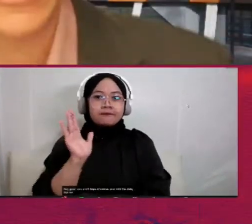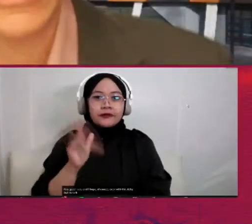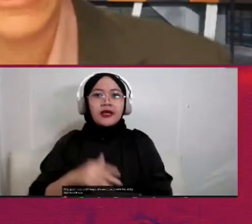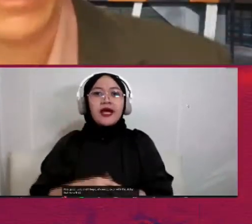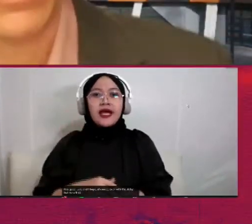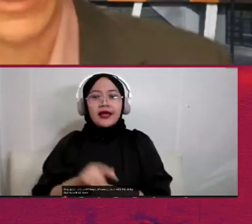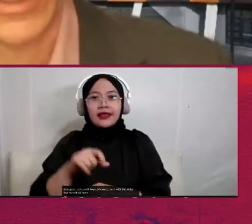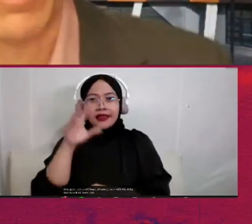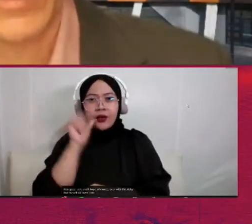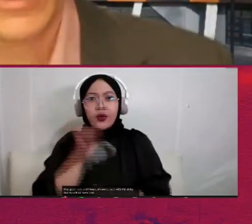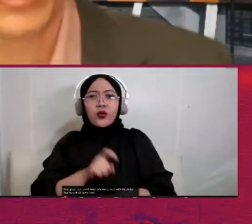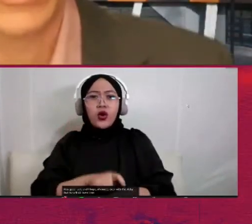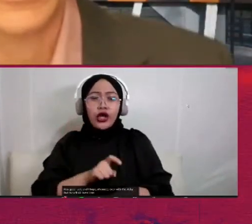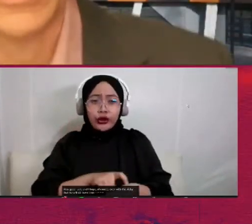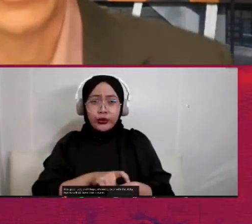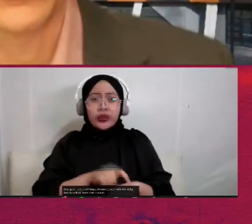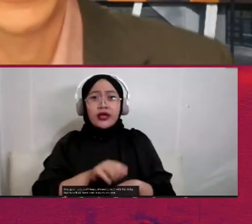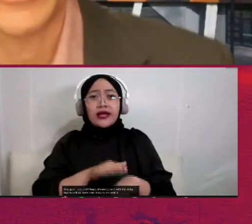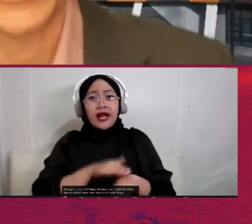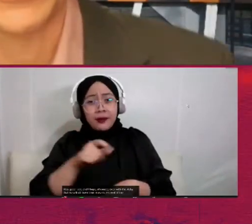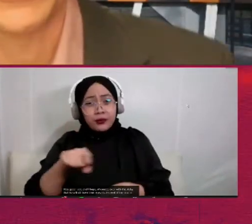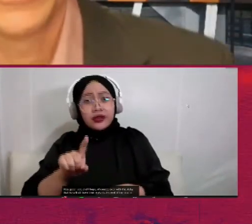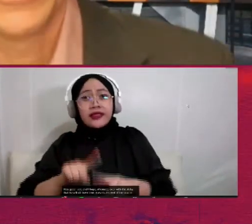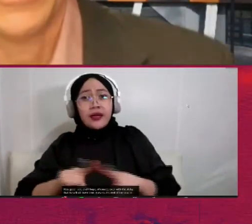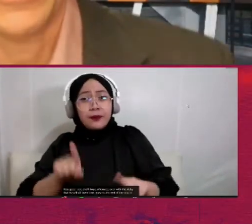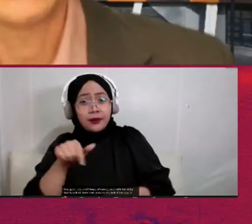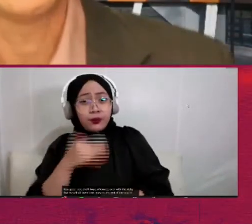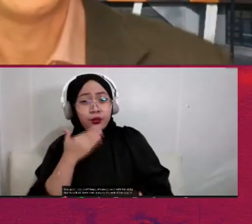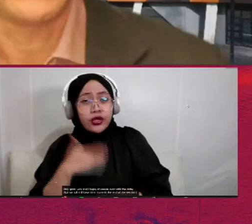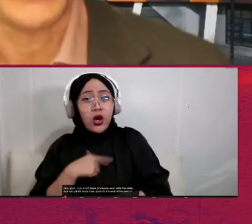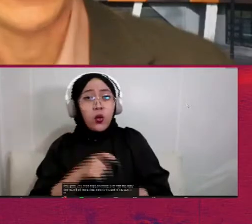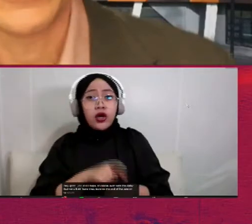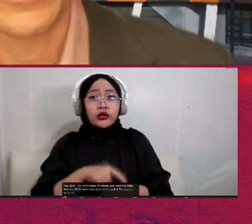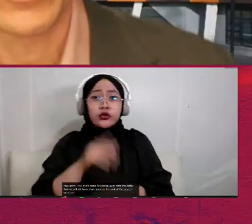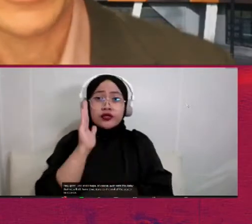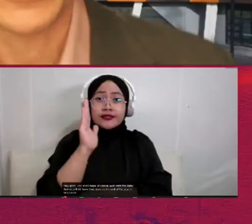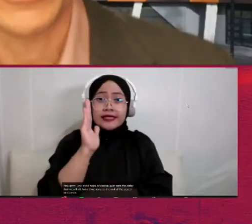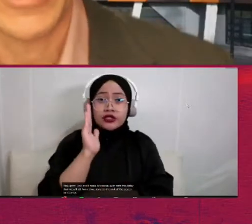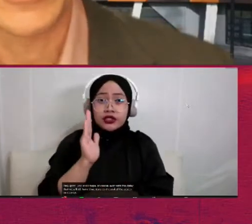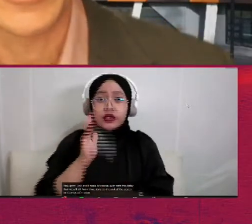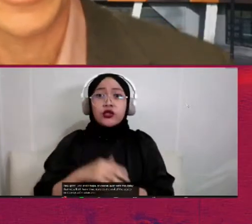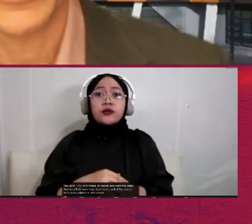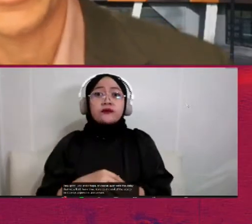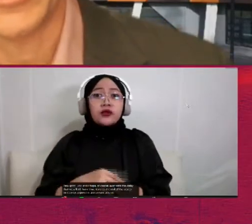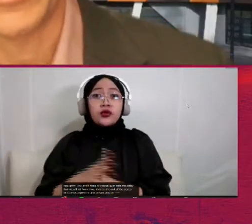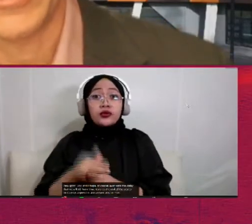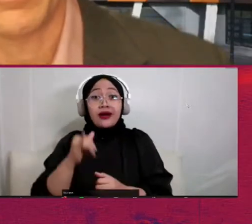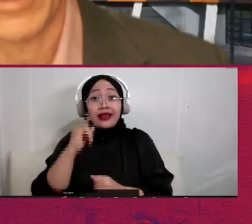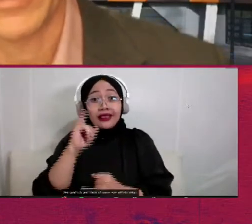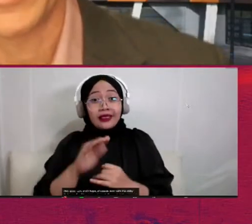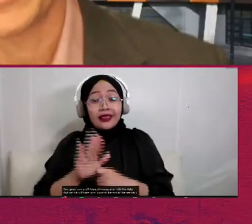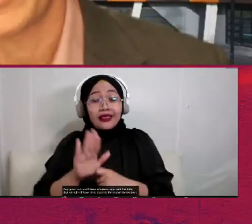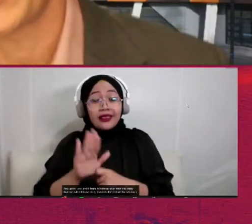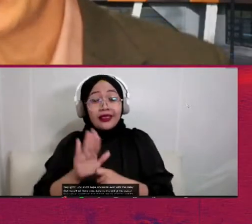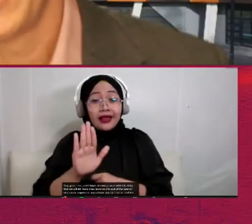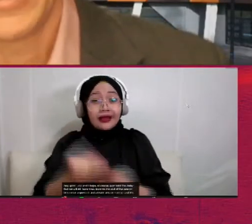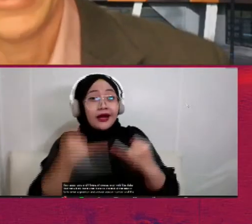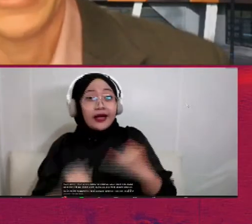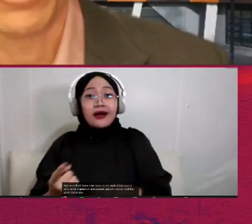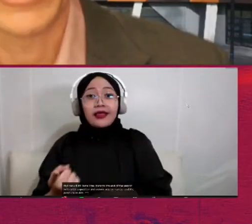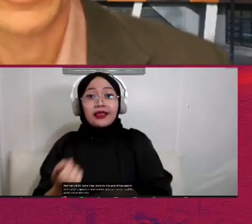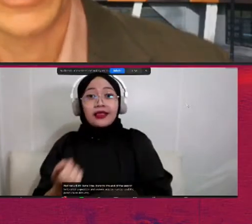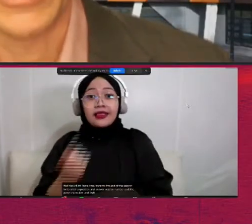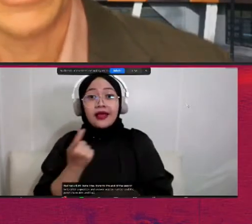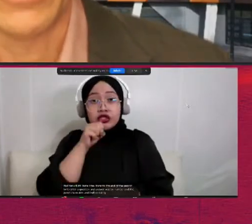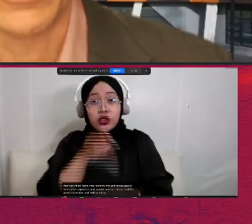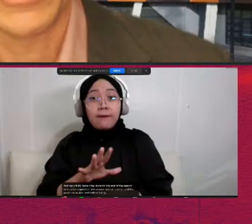will still have time towards the end of the session to enter a question and answer session and a panel discussion. And